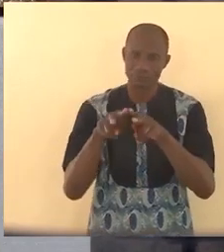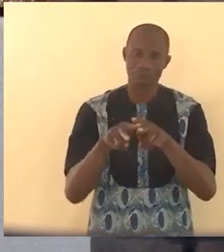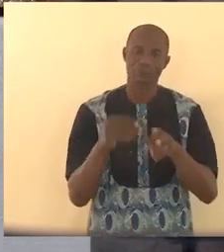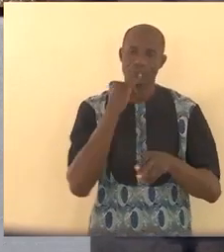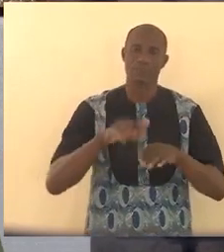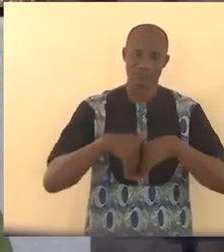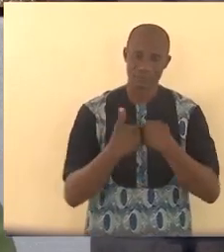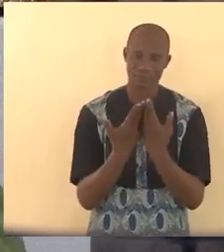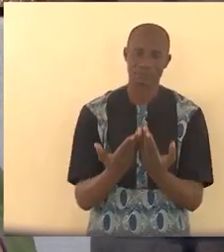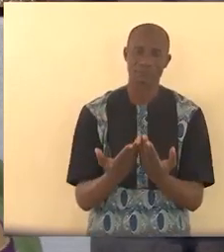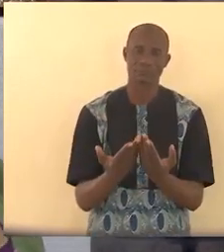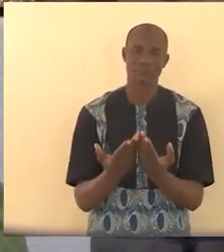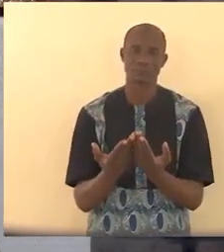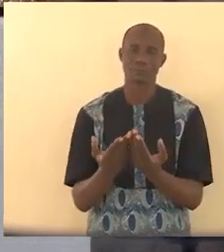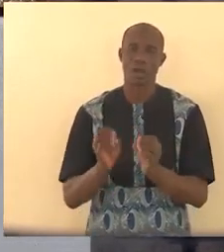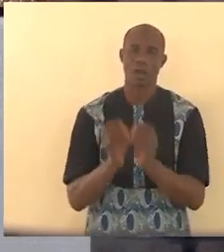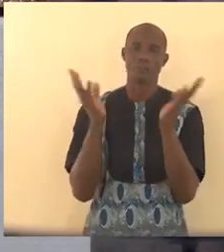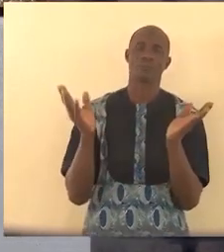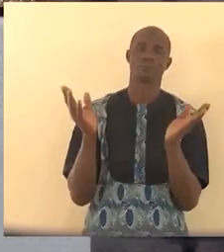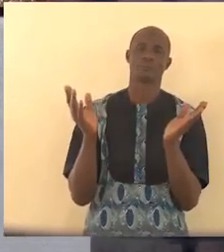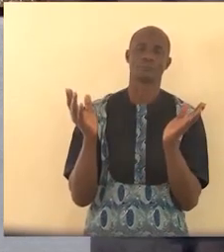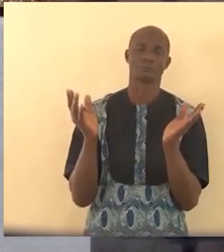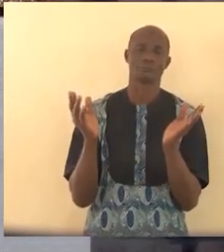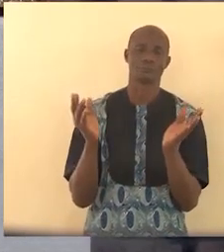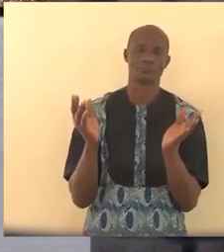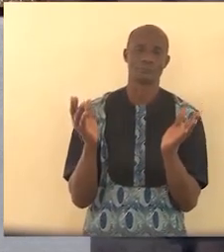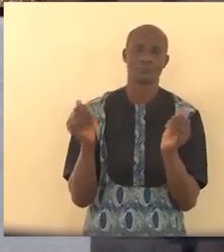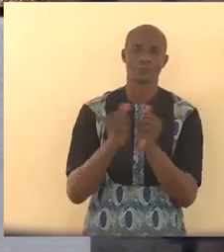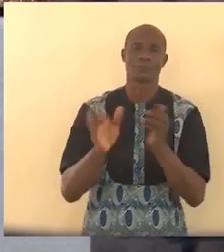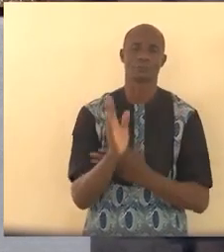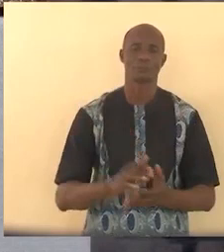value is how much we love.